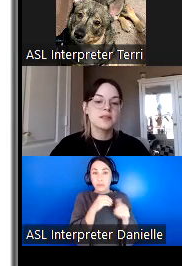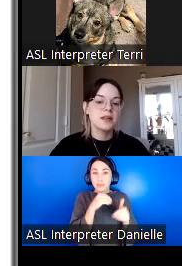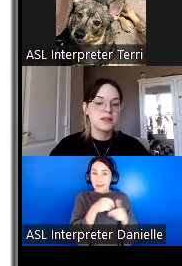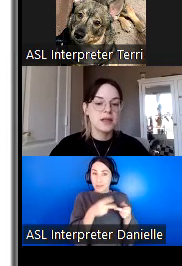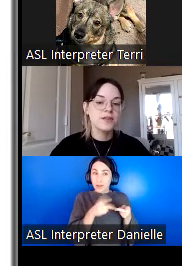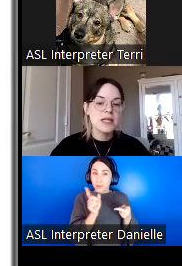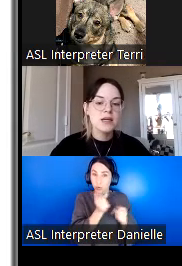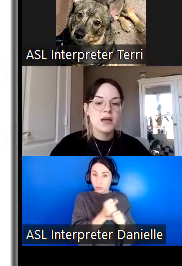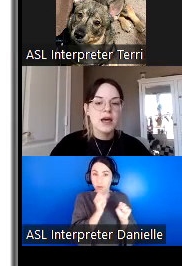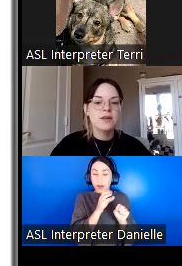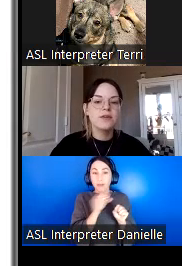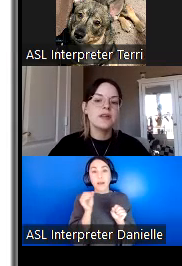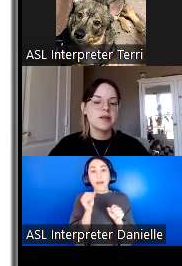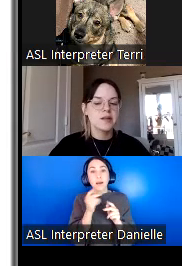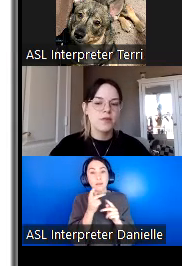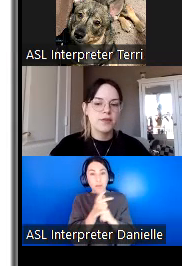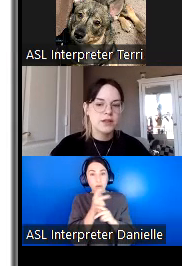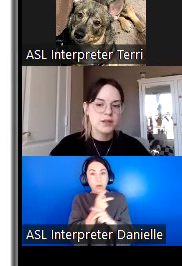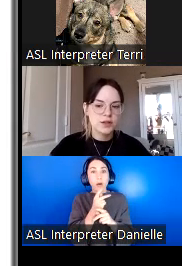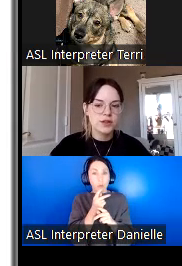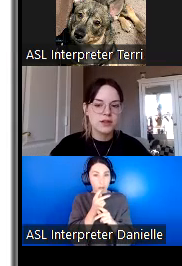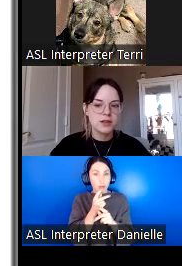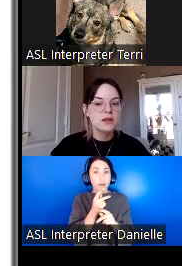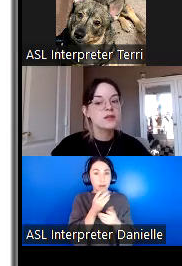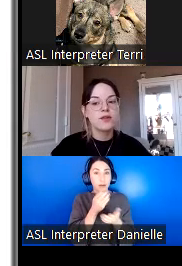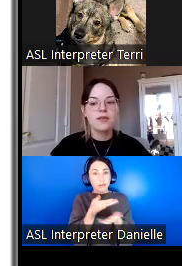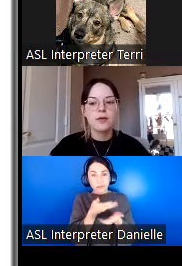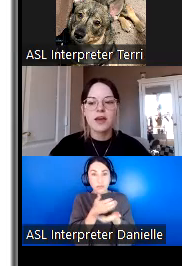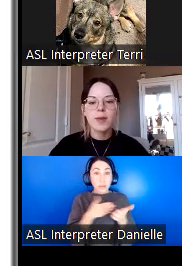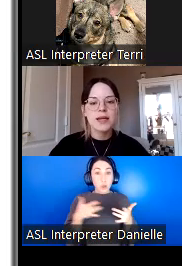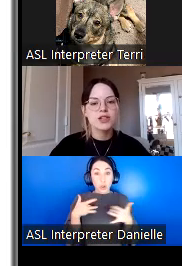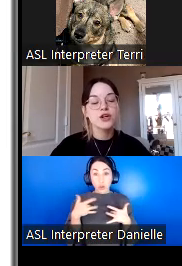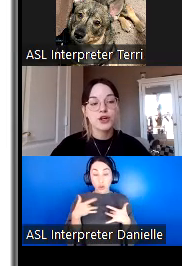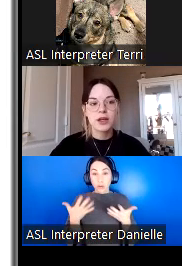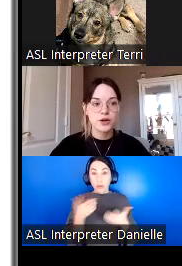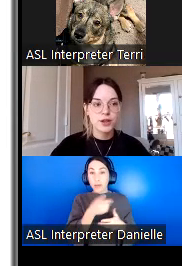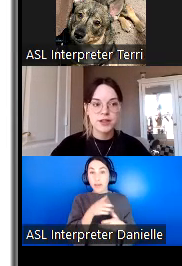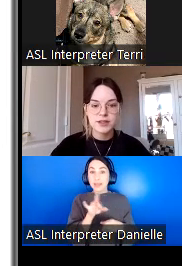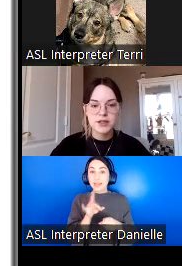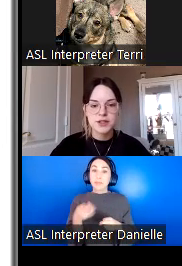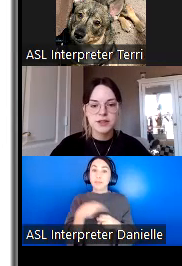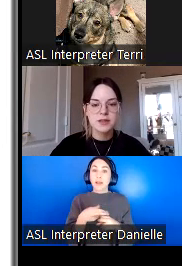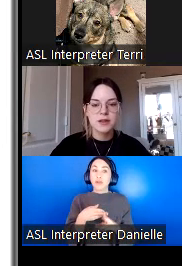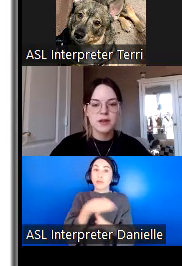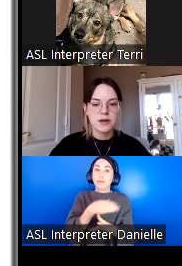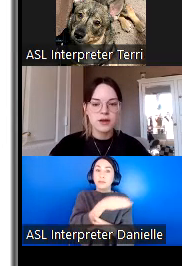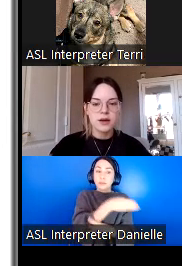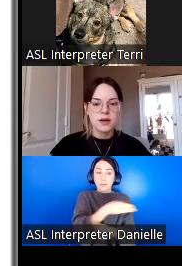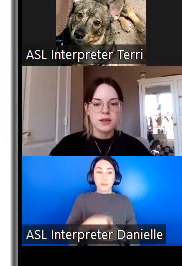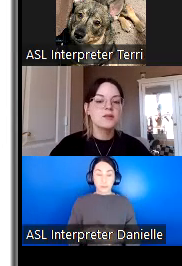the risks and safety and revisit some of the concerns that the survivor may have mentioned in earlier